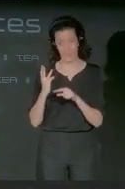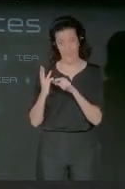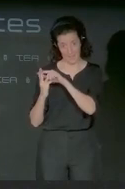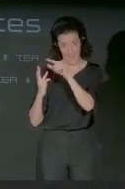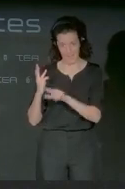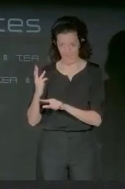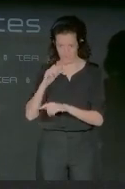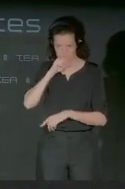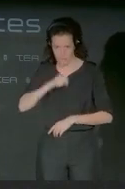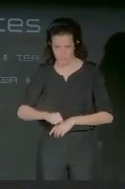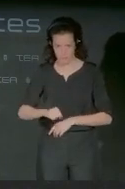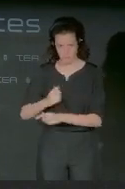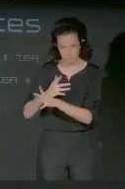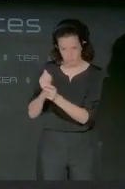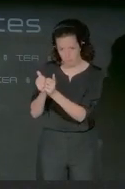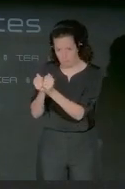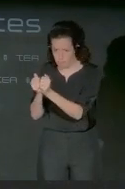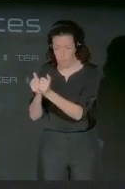and